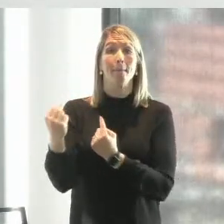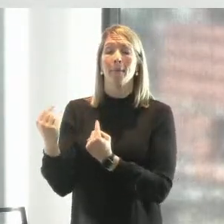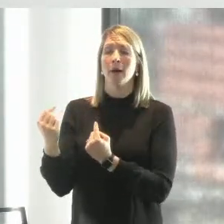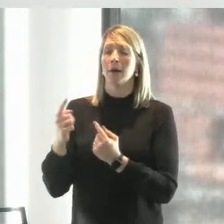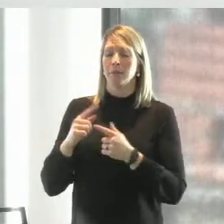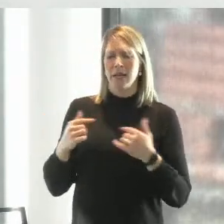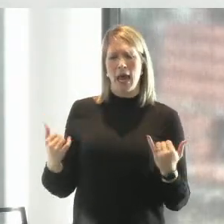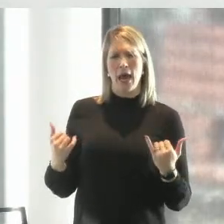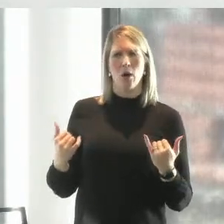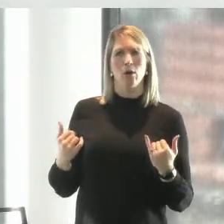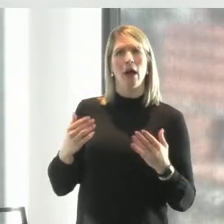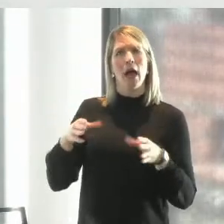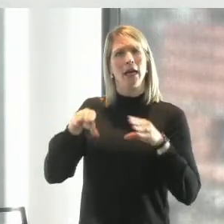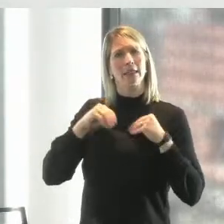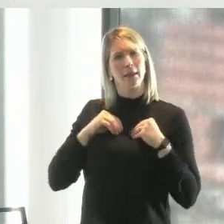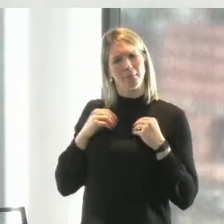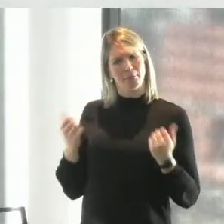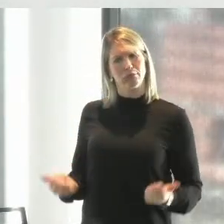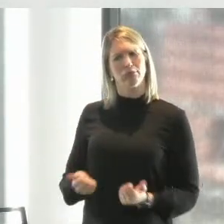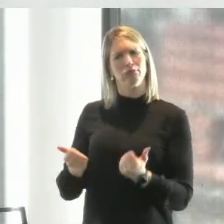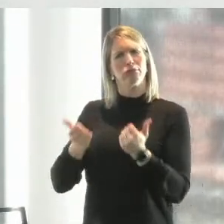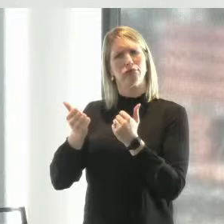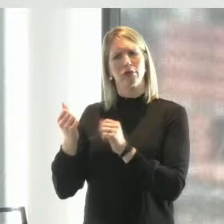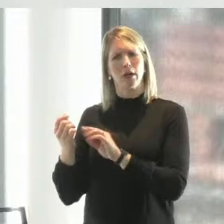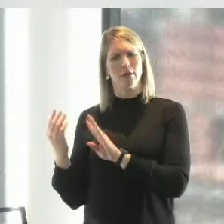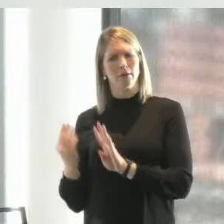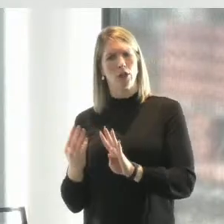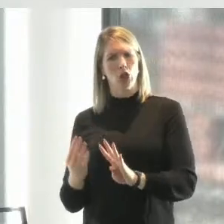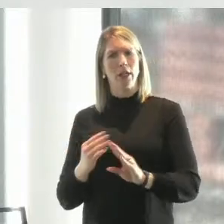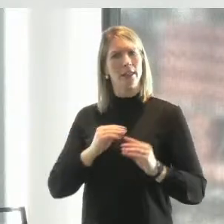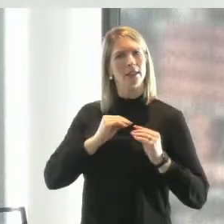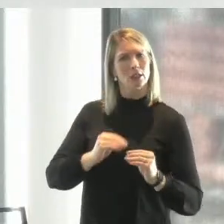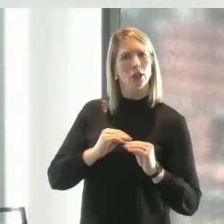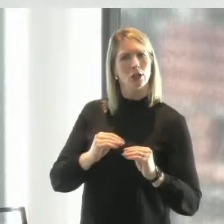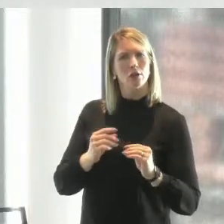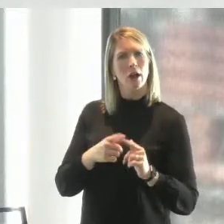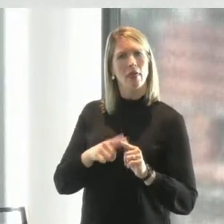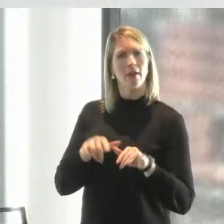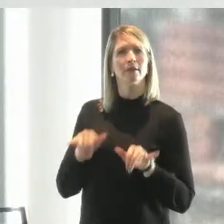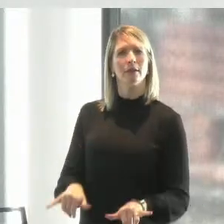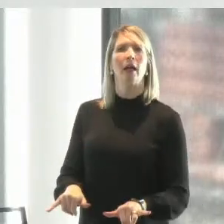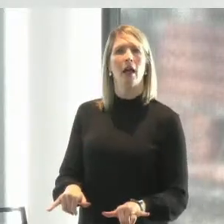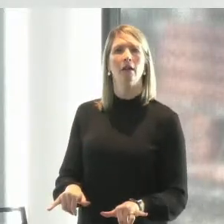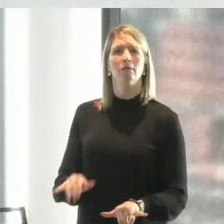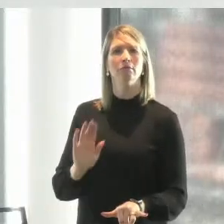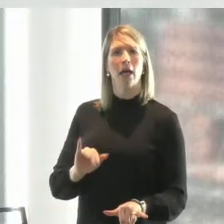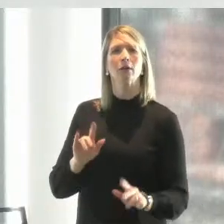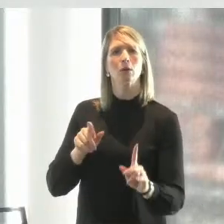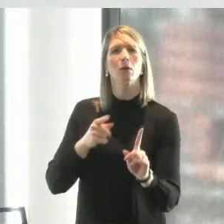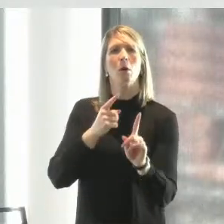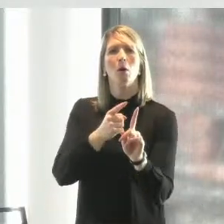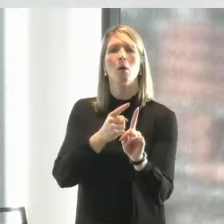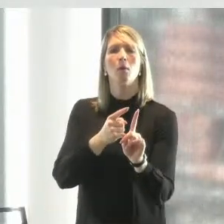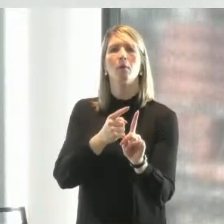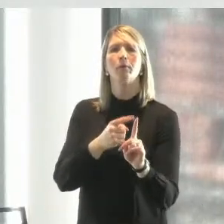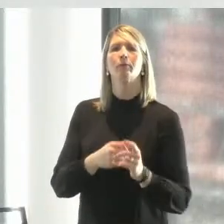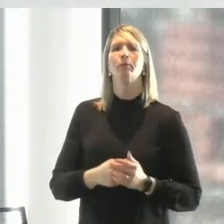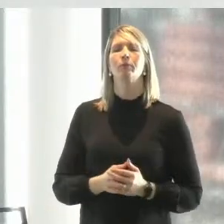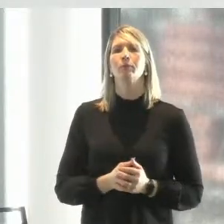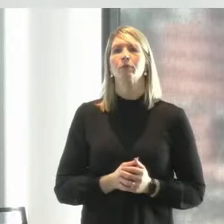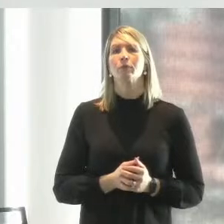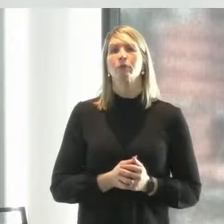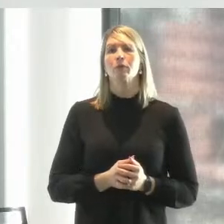looking distantly for people with technological skills, with very specific skills and